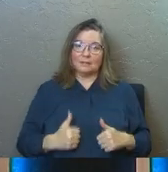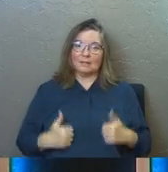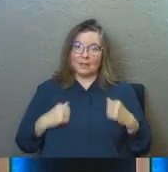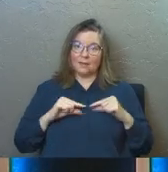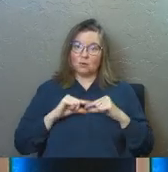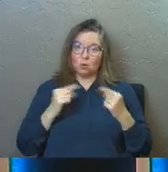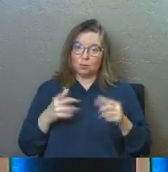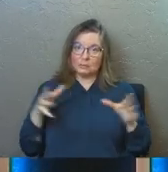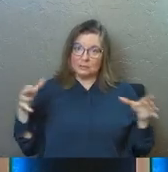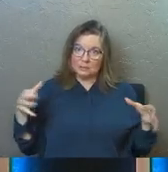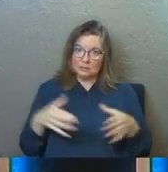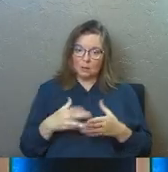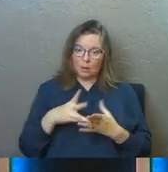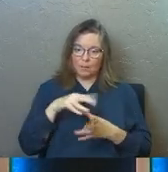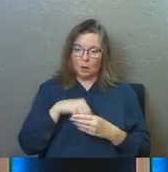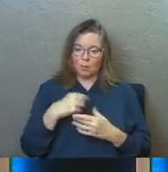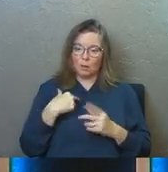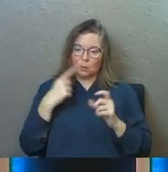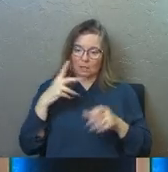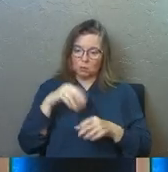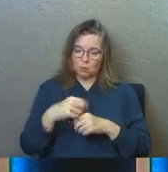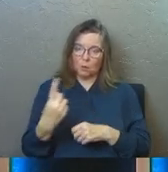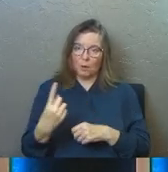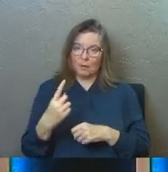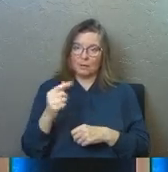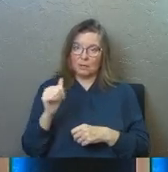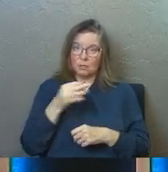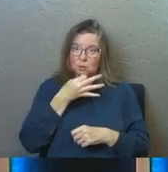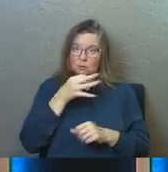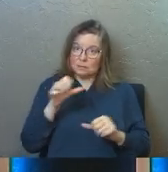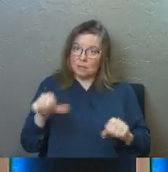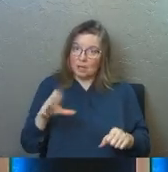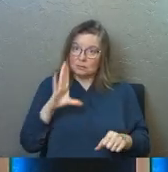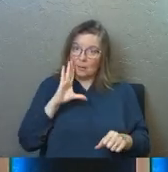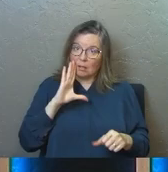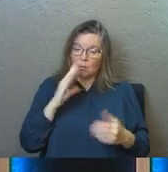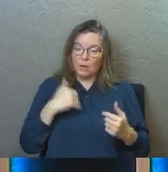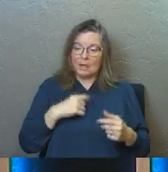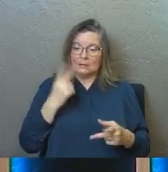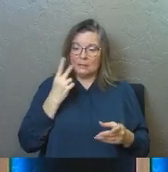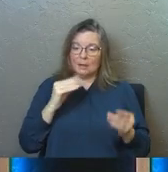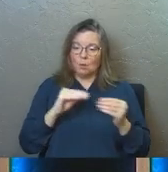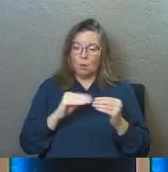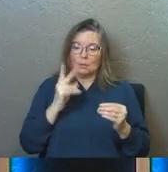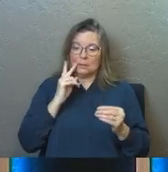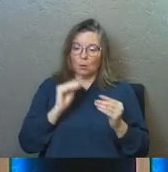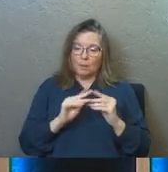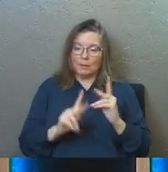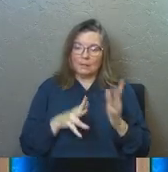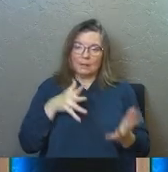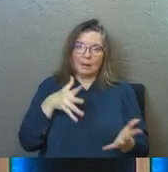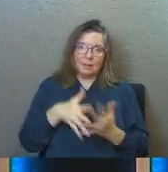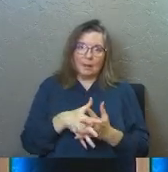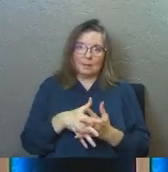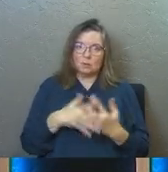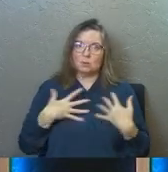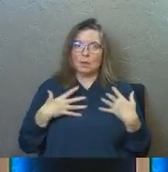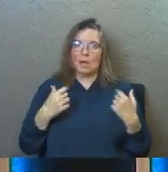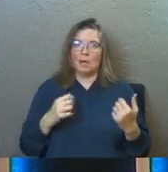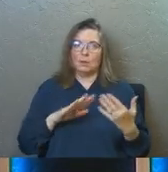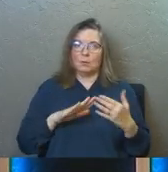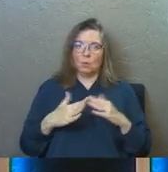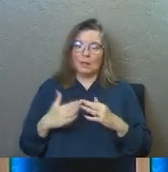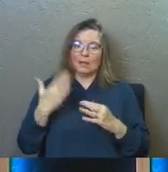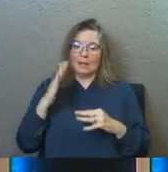life groups. And if you want to be a part of one, we're going to get you in one, ASAP. We want to see more of them. We want to see more people getting plugged into this healthy